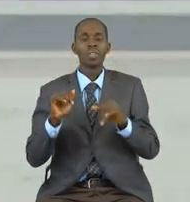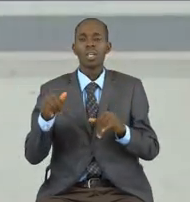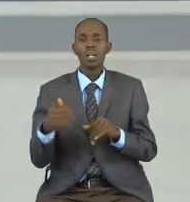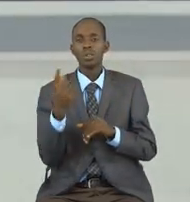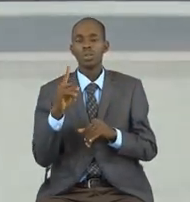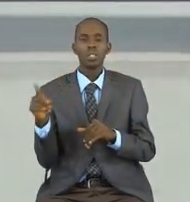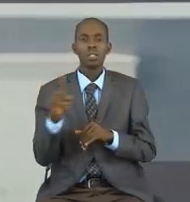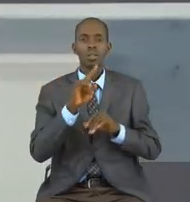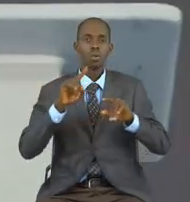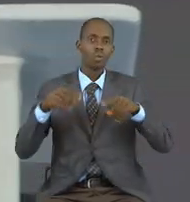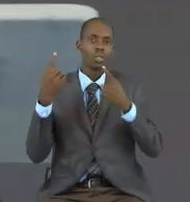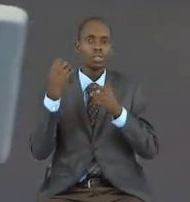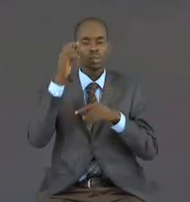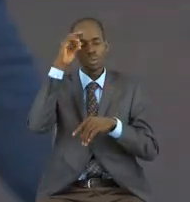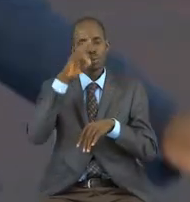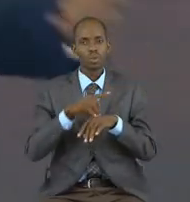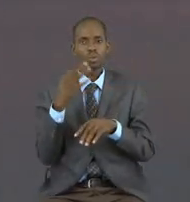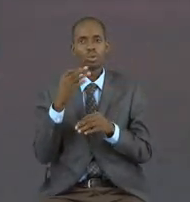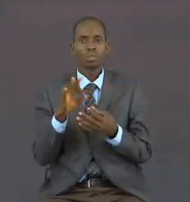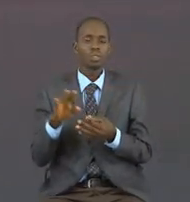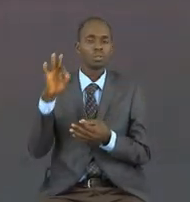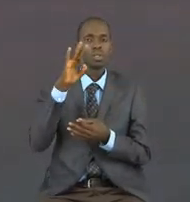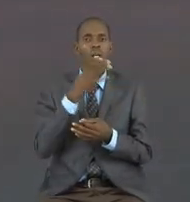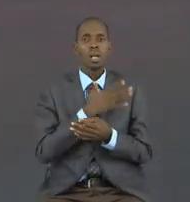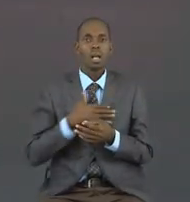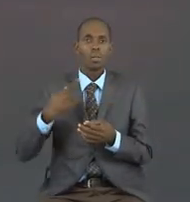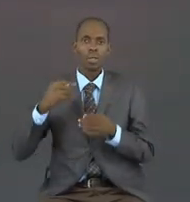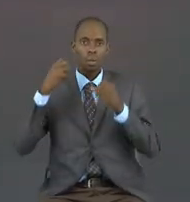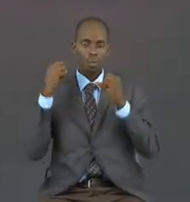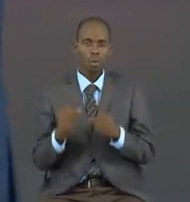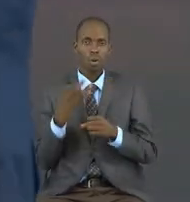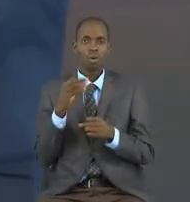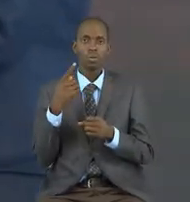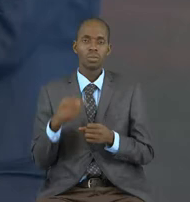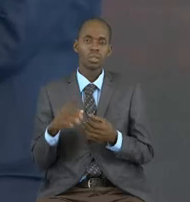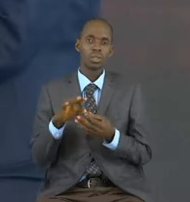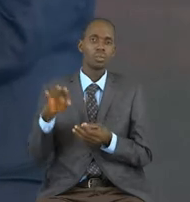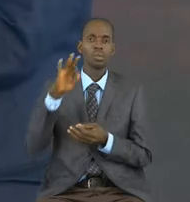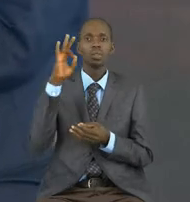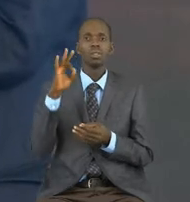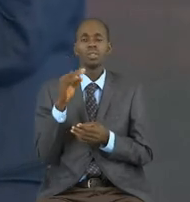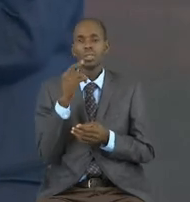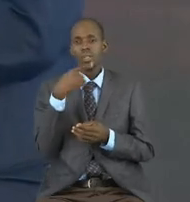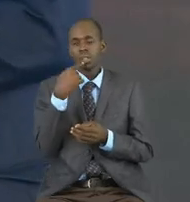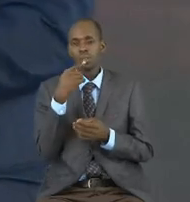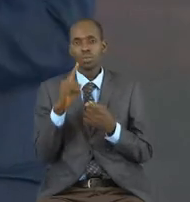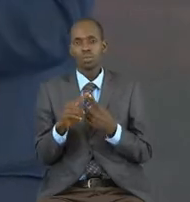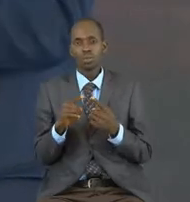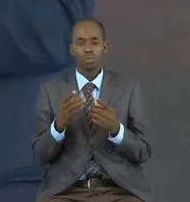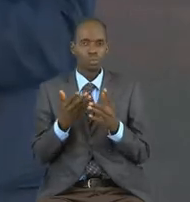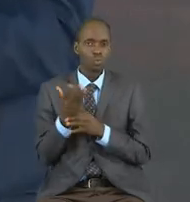the wisdom of the Spirit and the power of the Spirit spoke through them, and there